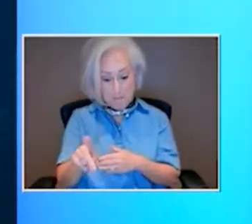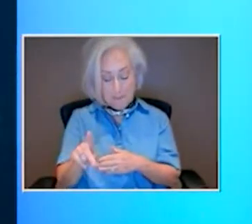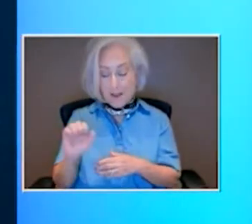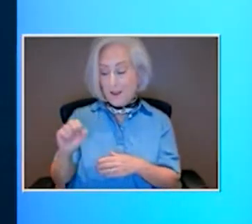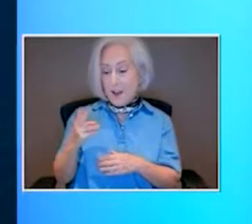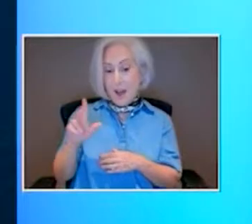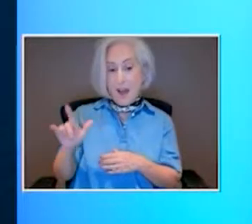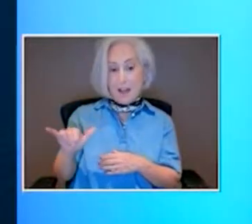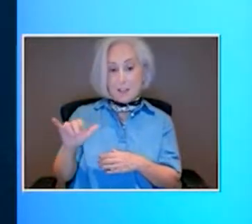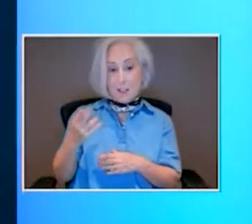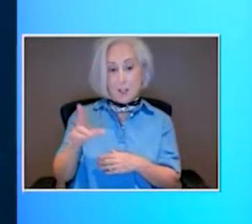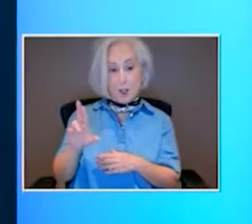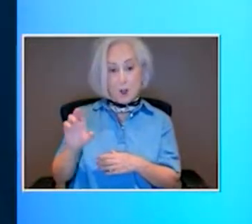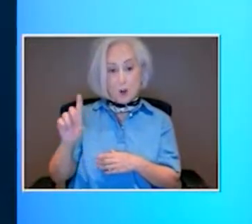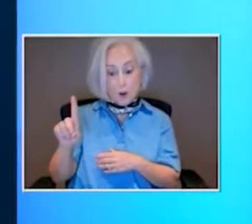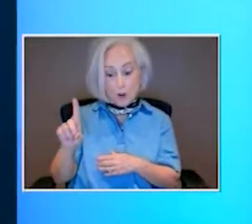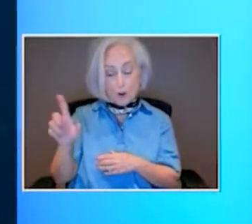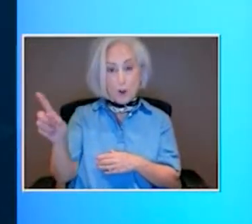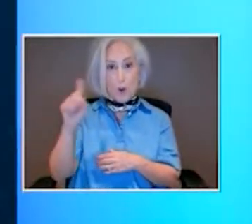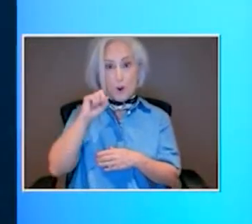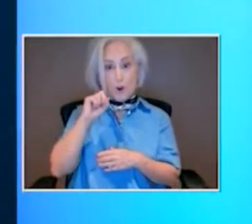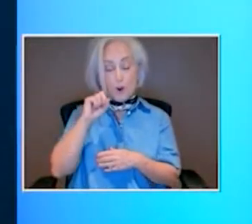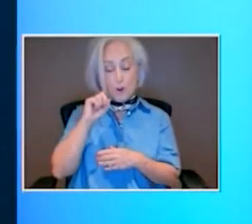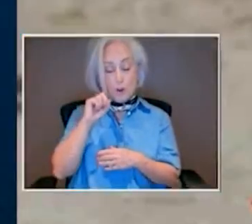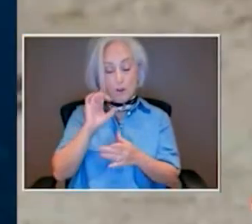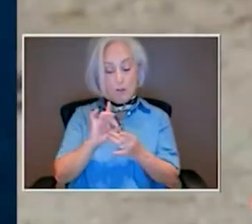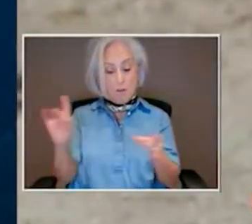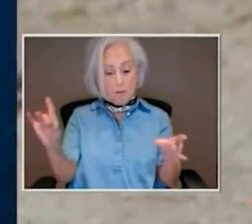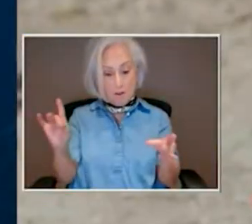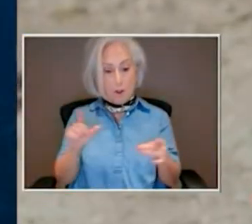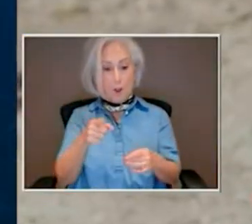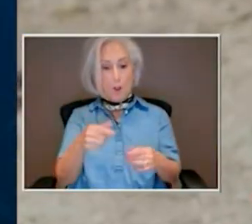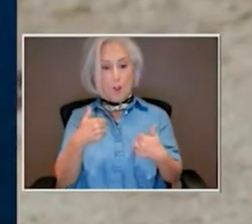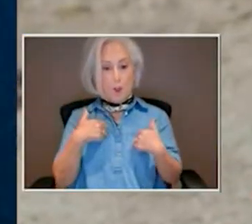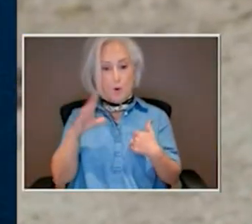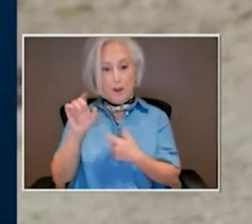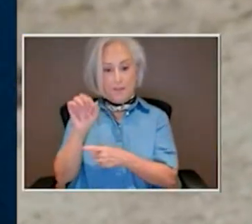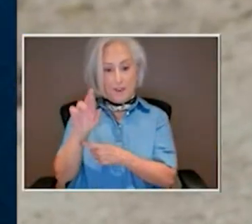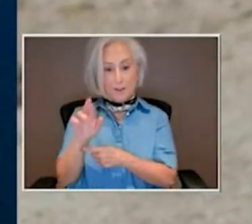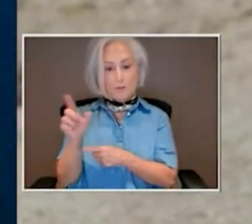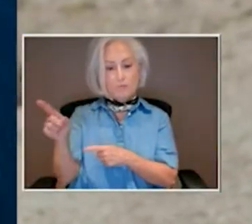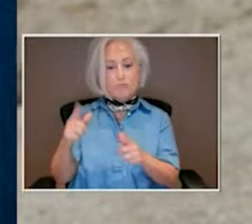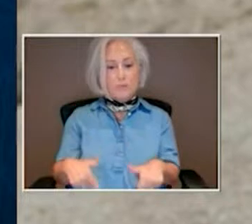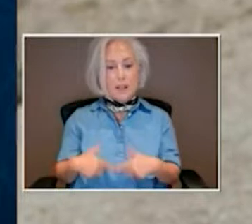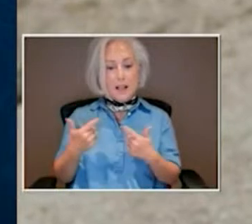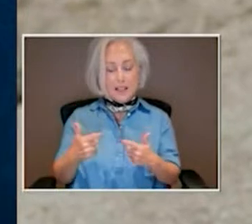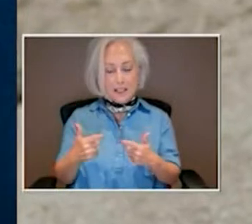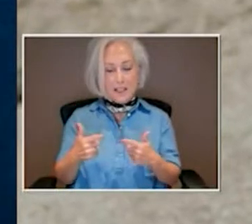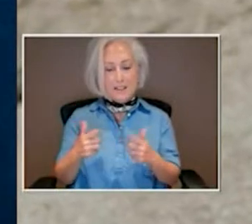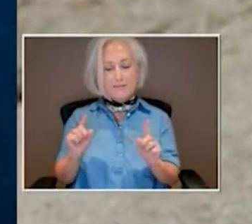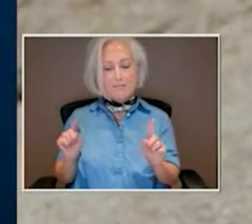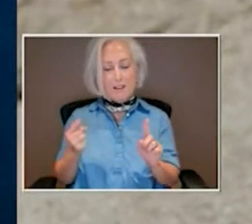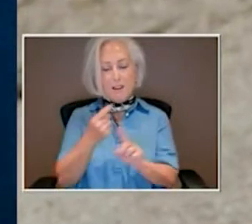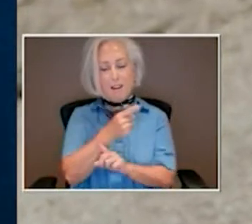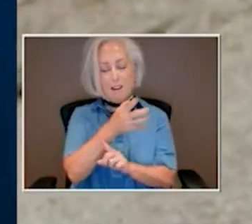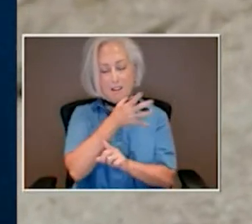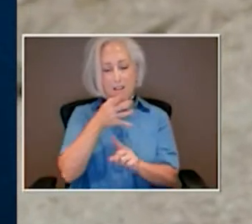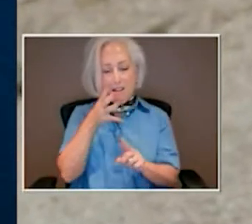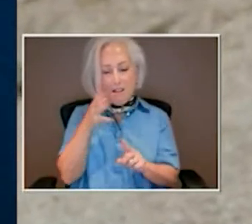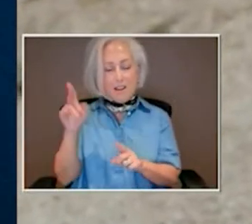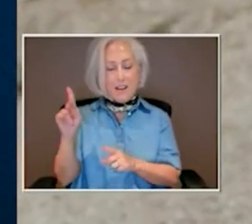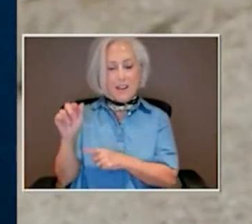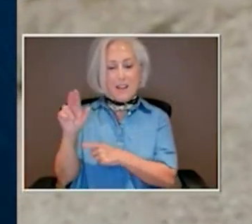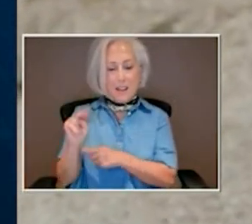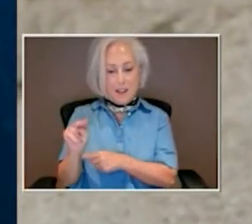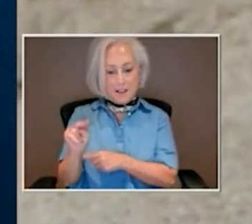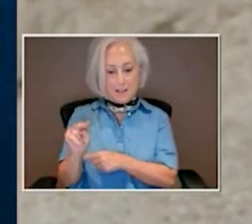one wants to hear. You have cancer. Ashley lives in rural Kansas and was faced with a daunting choice. Where would she go